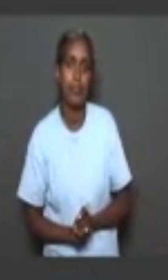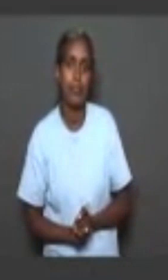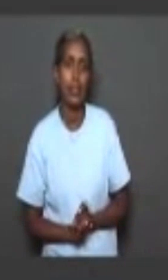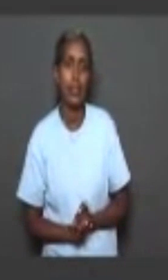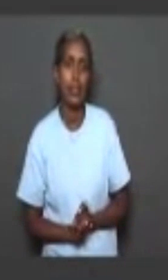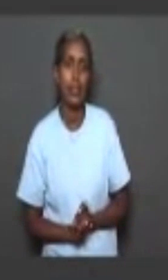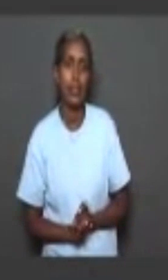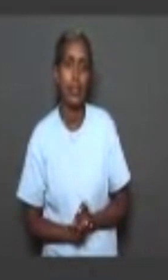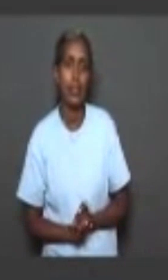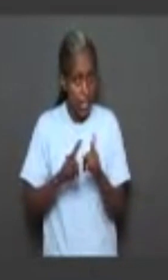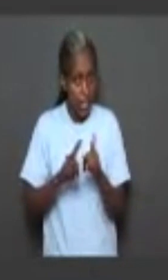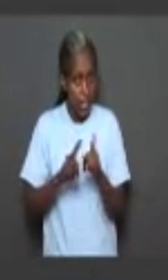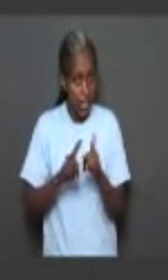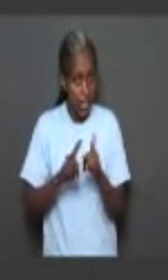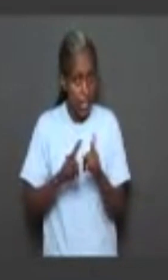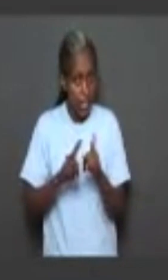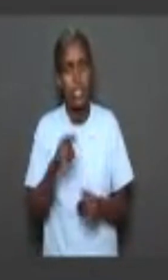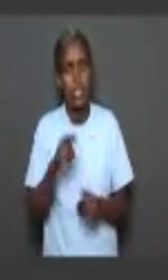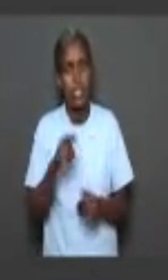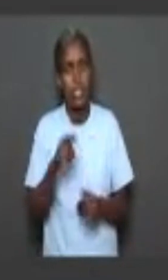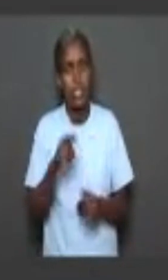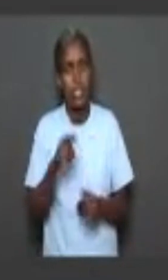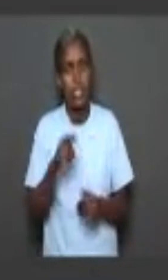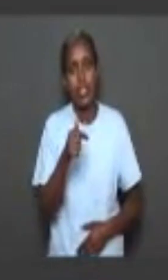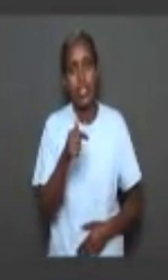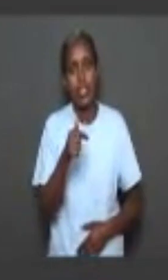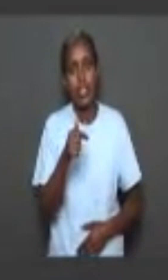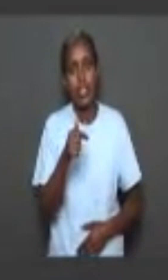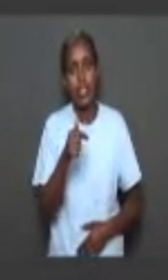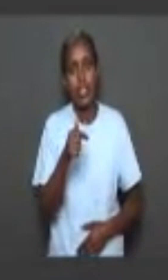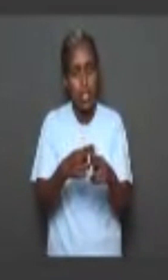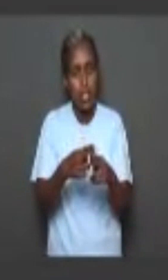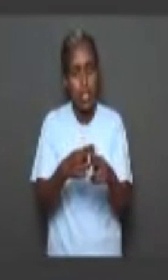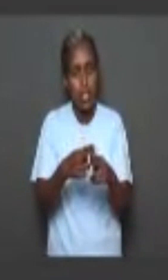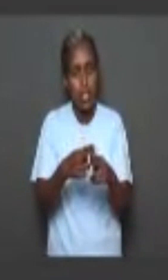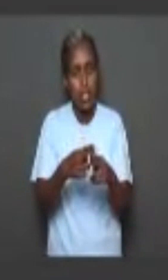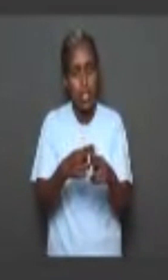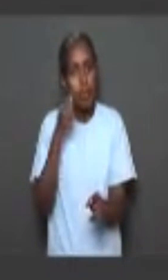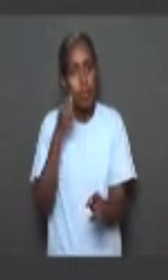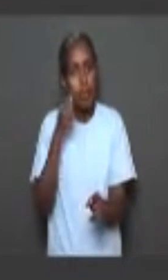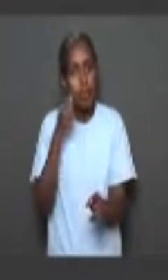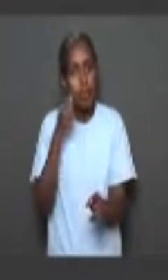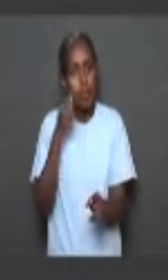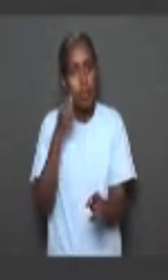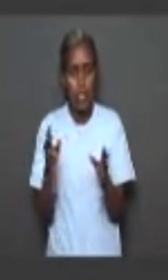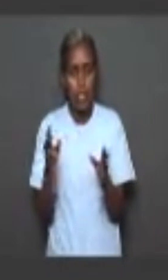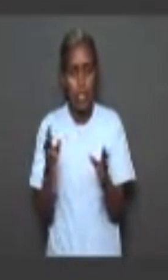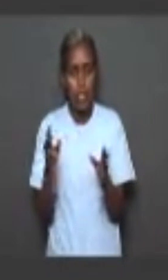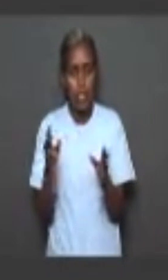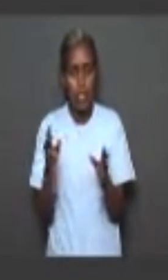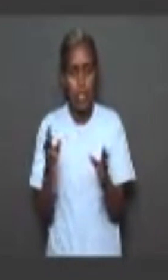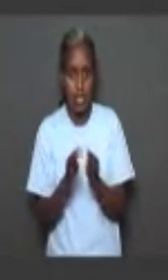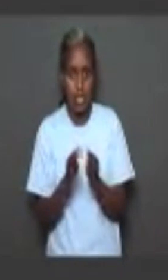Finally, A is said to be a proper subset of